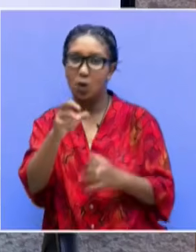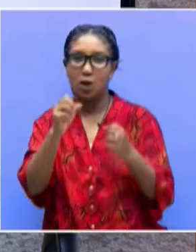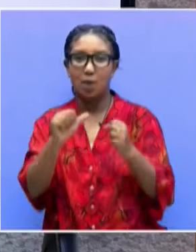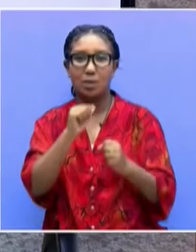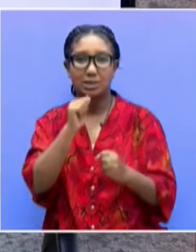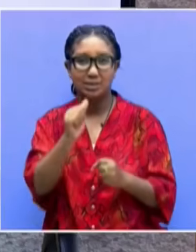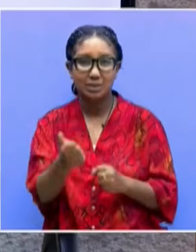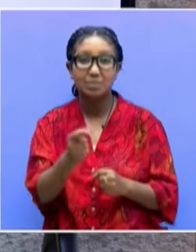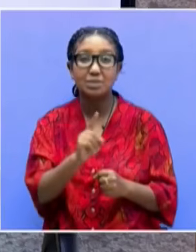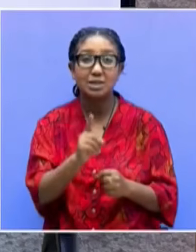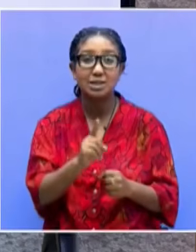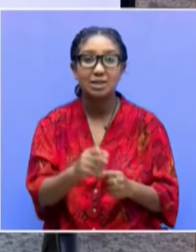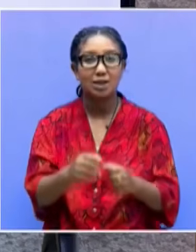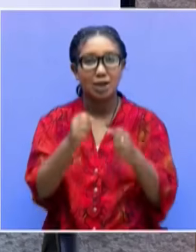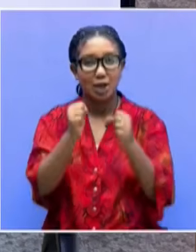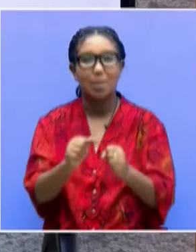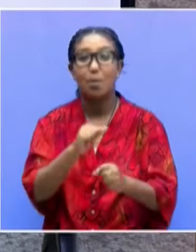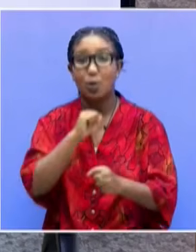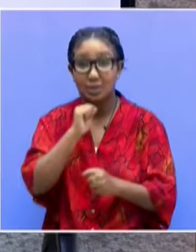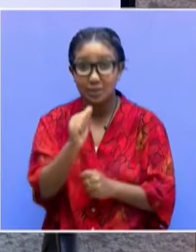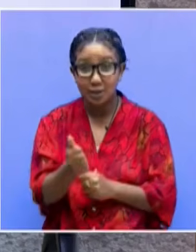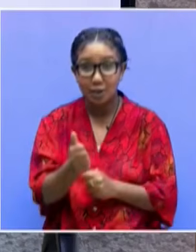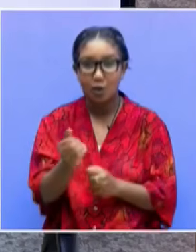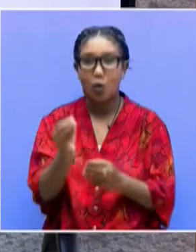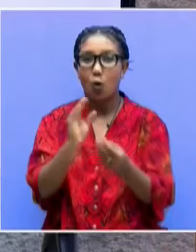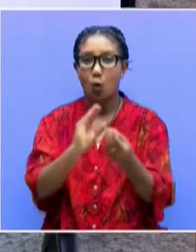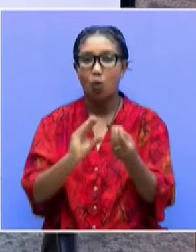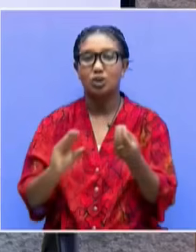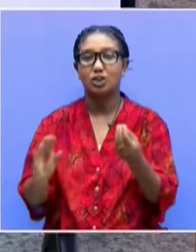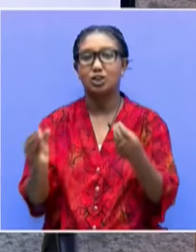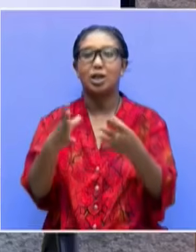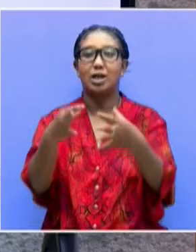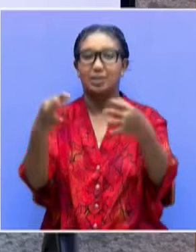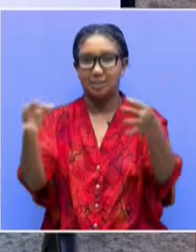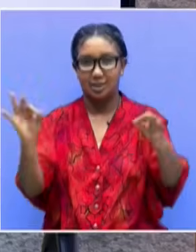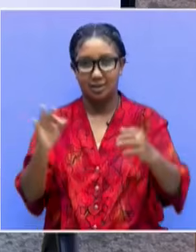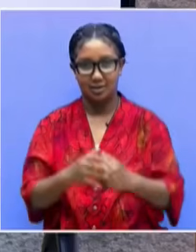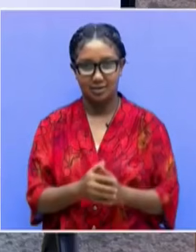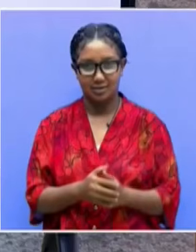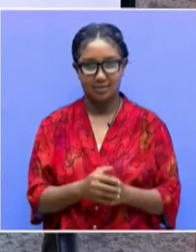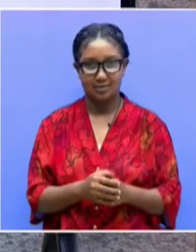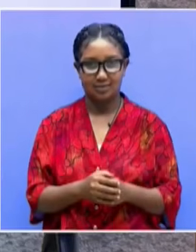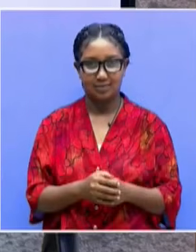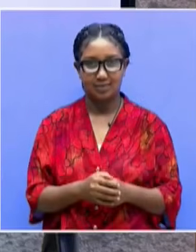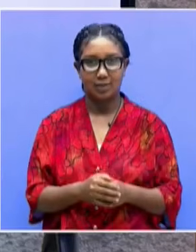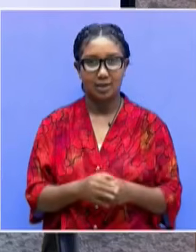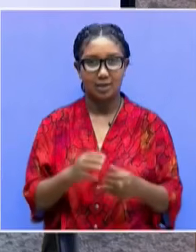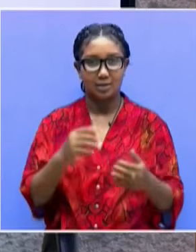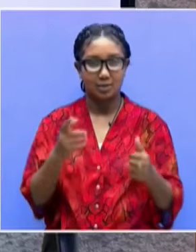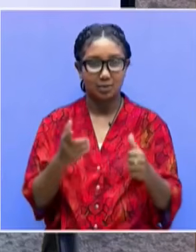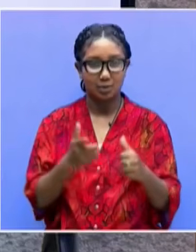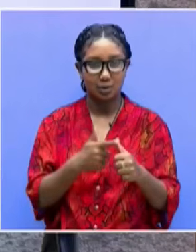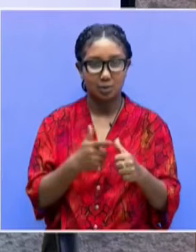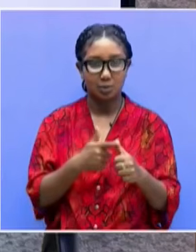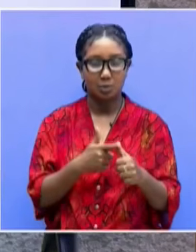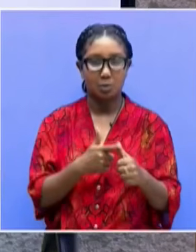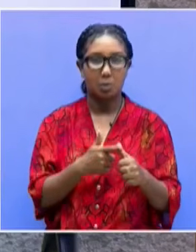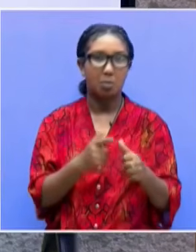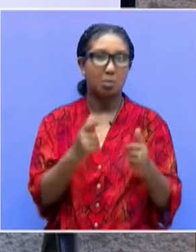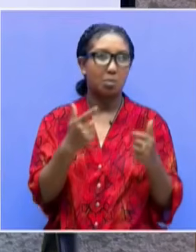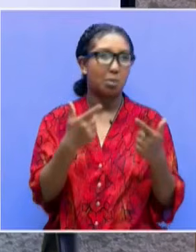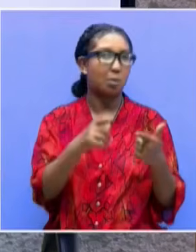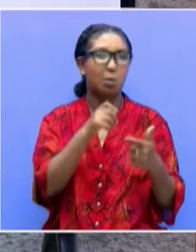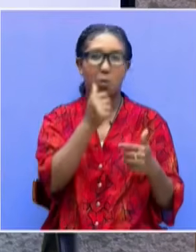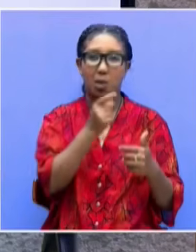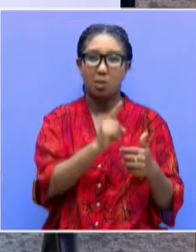Say this with me. Impossible condition. This one is improbable because